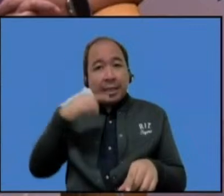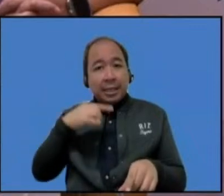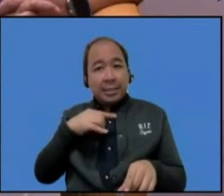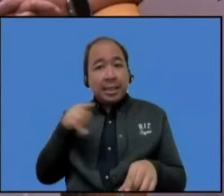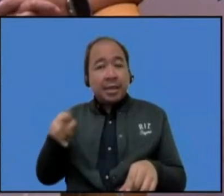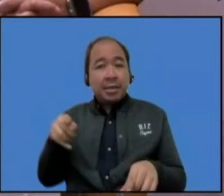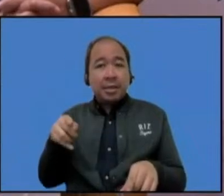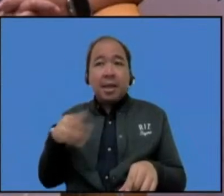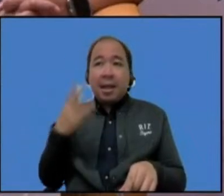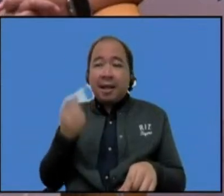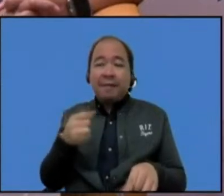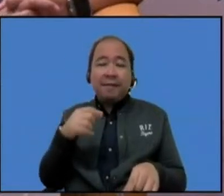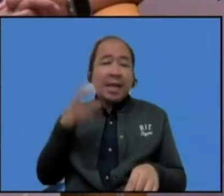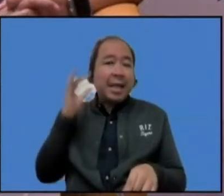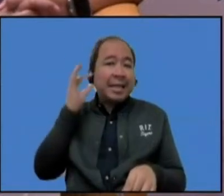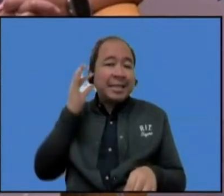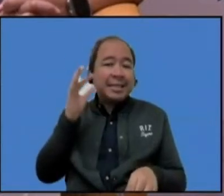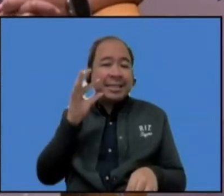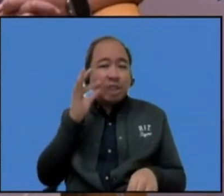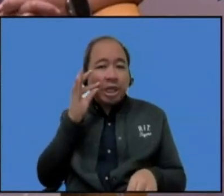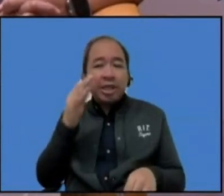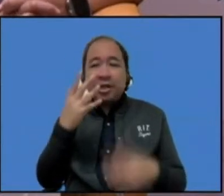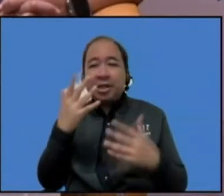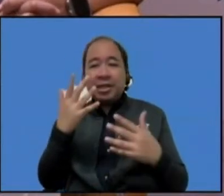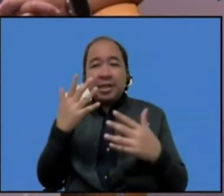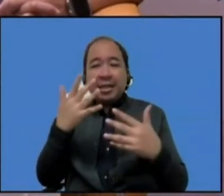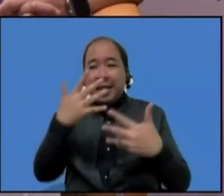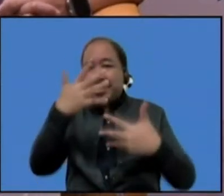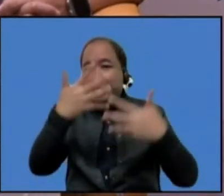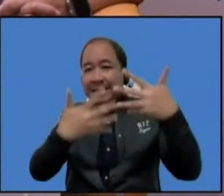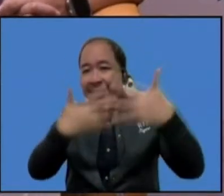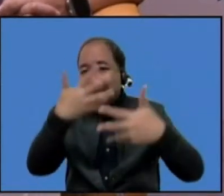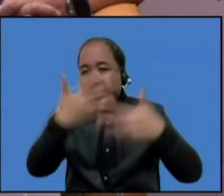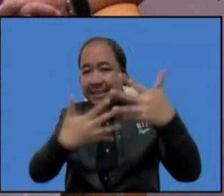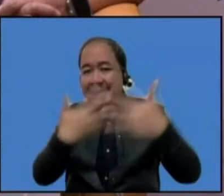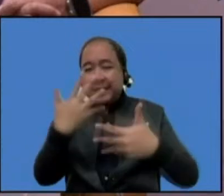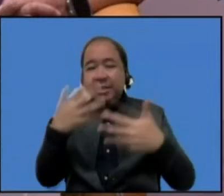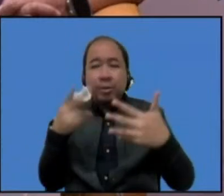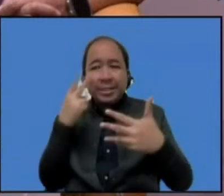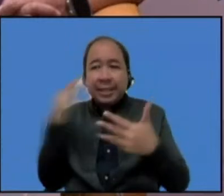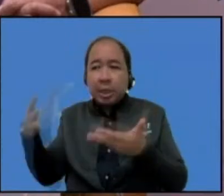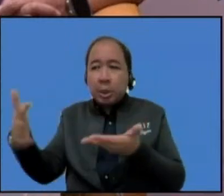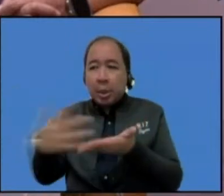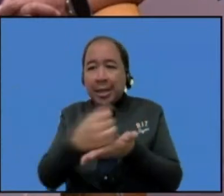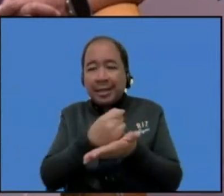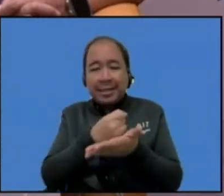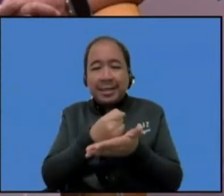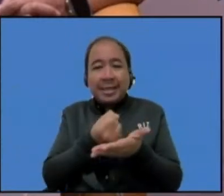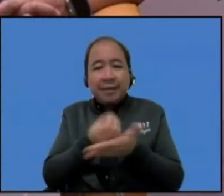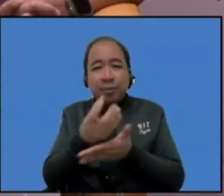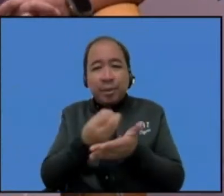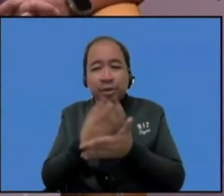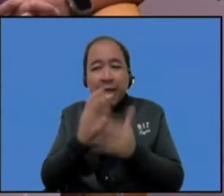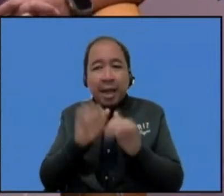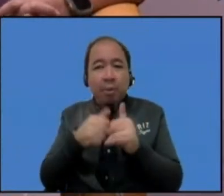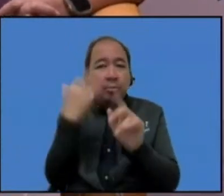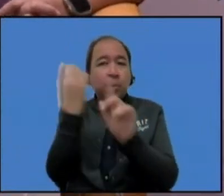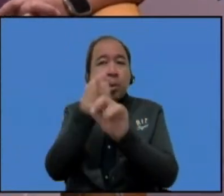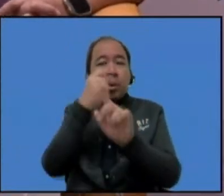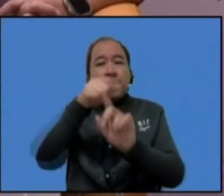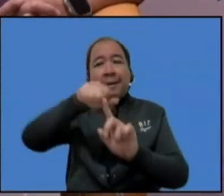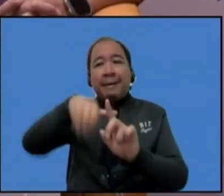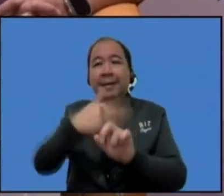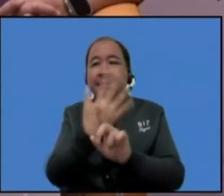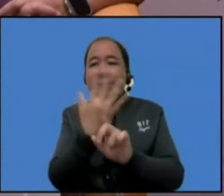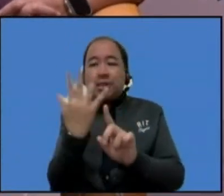country, our National Statistical Committee collects data on achieving SDGs. But it's